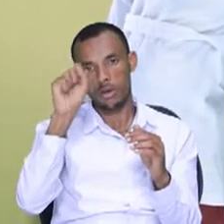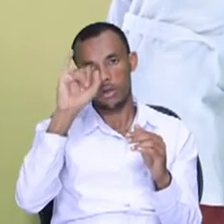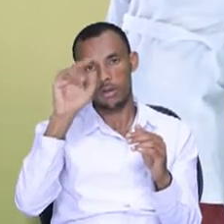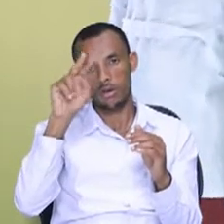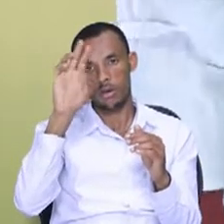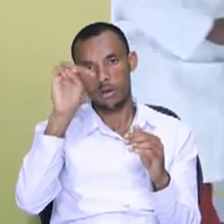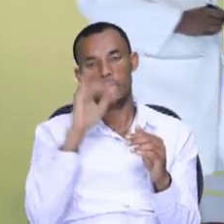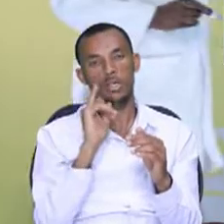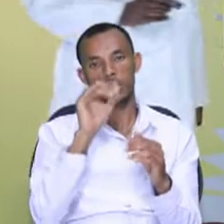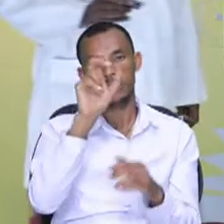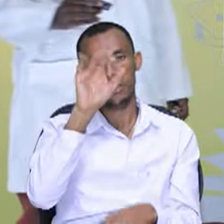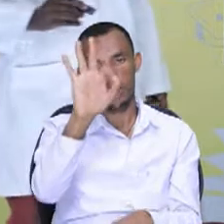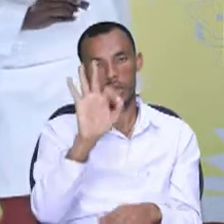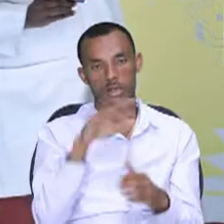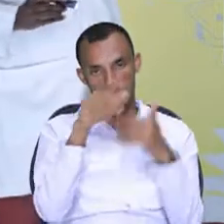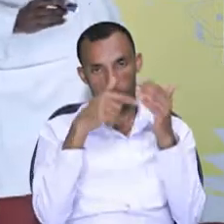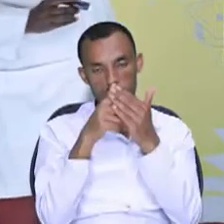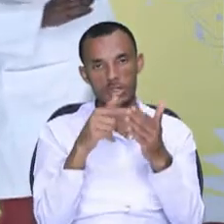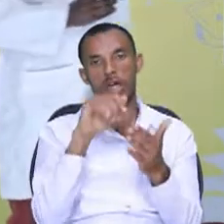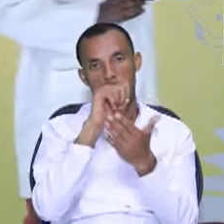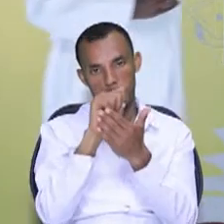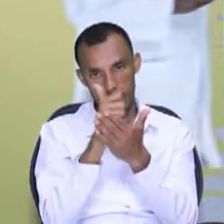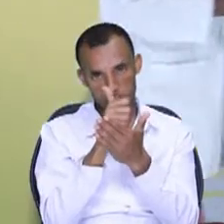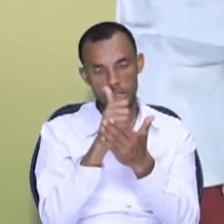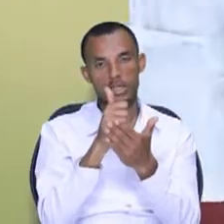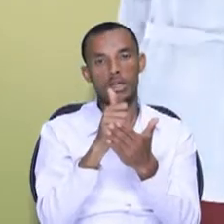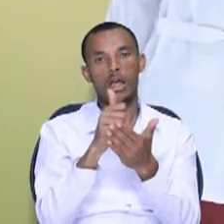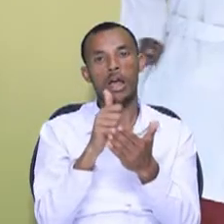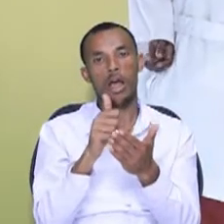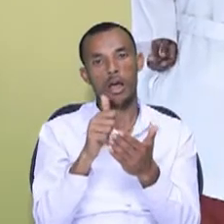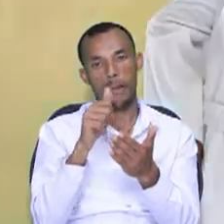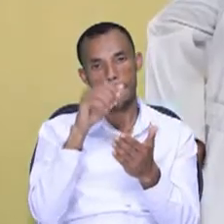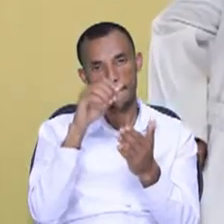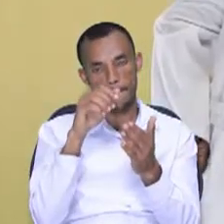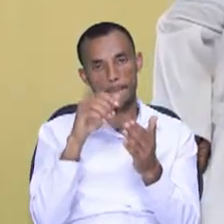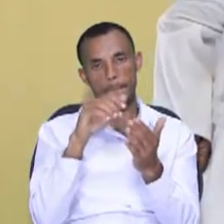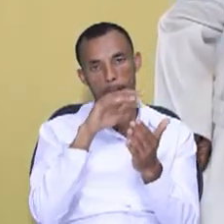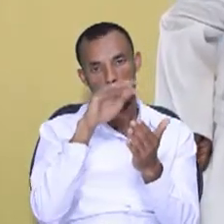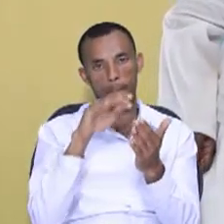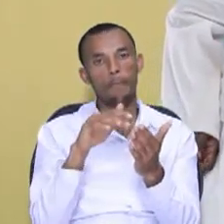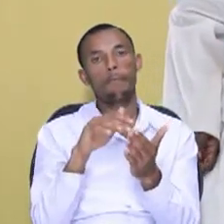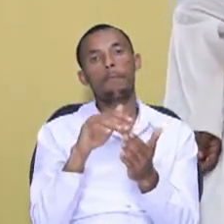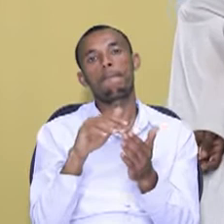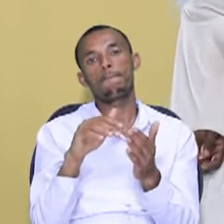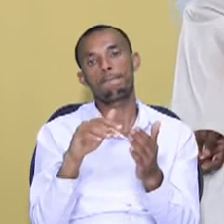39. Therefore, the average atomic mass is 7 plus